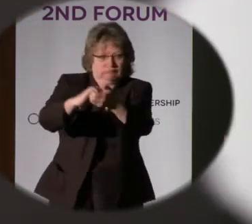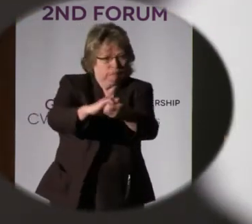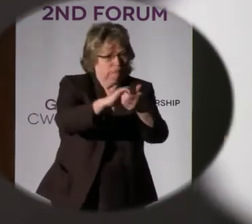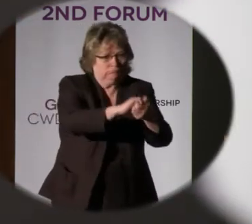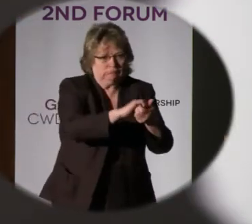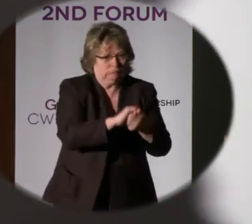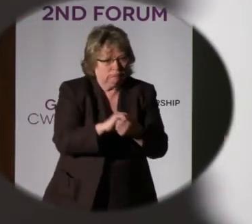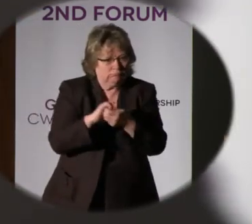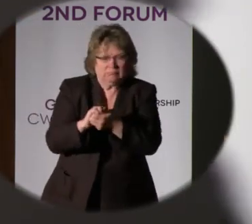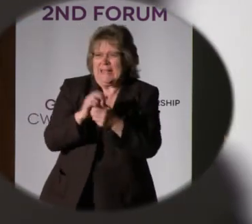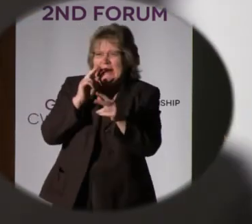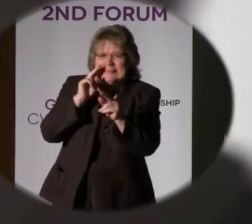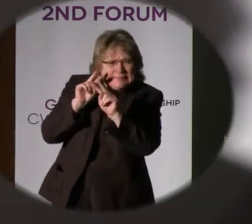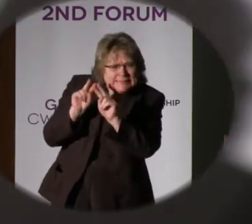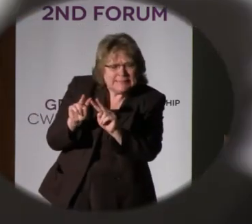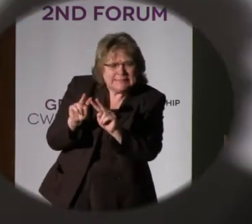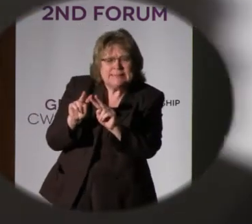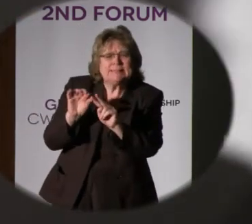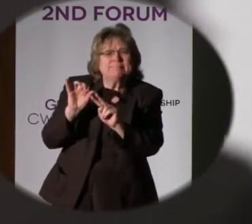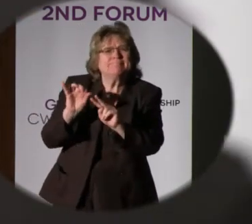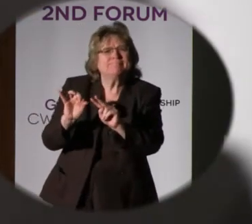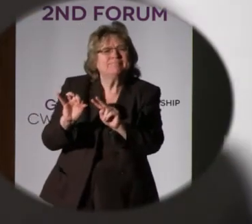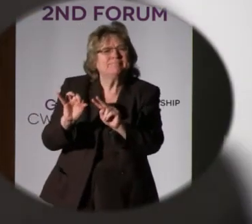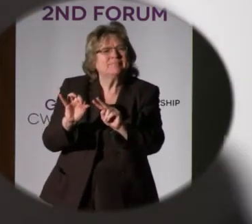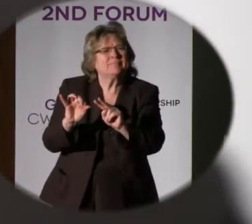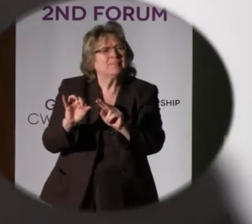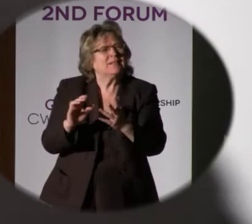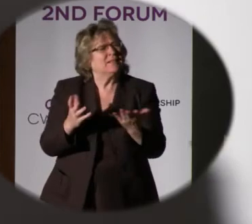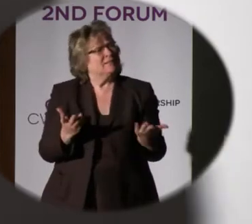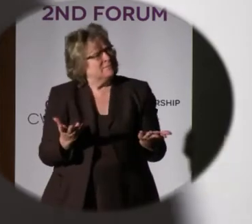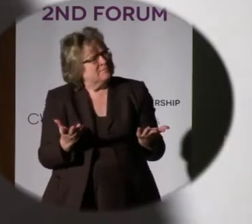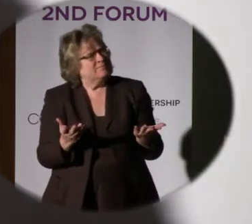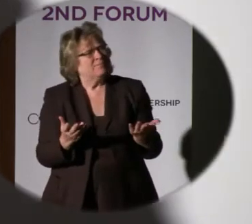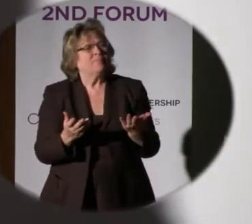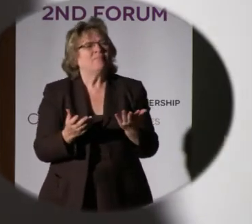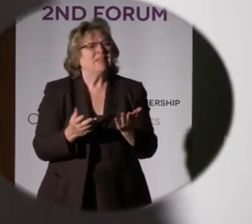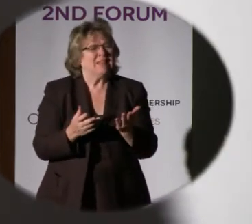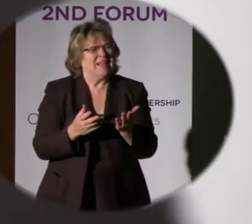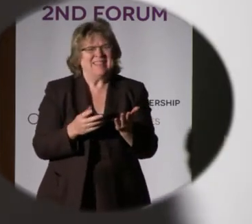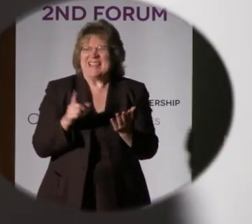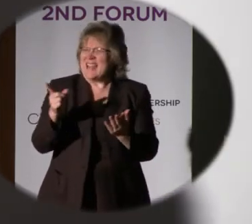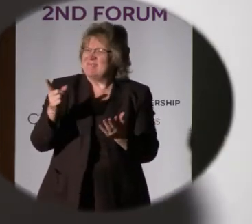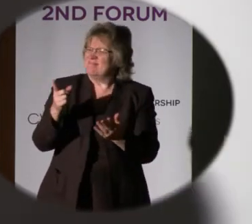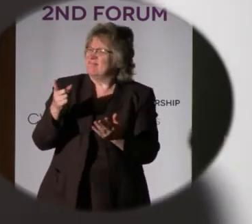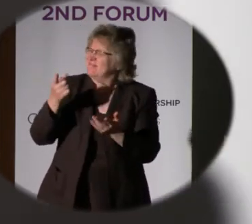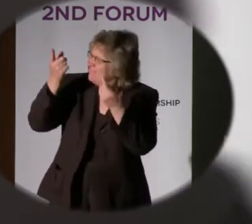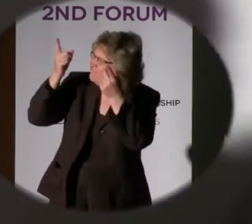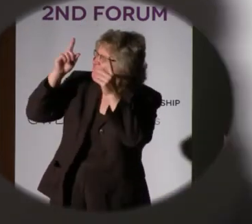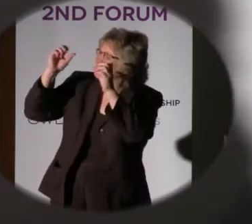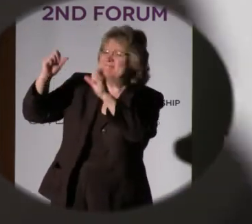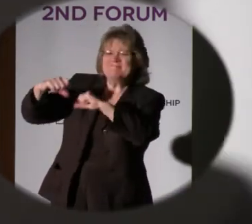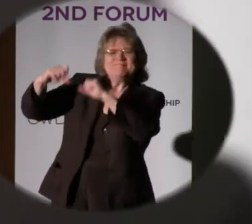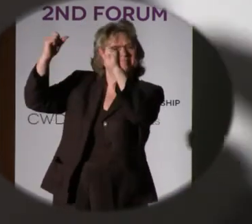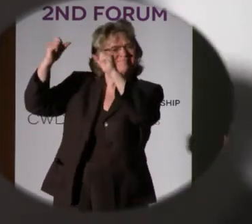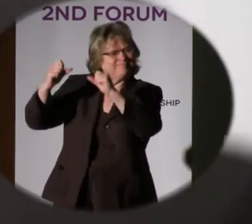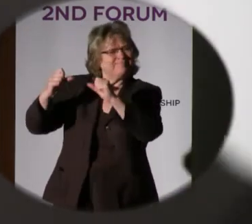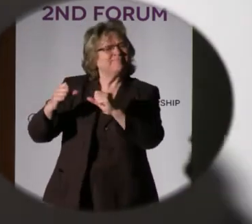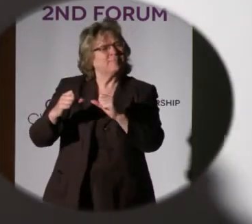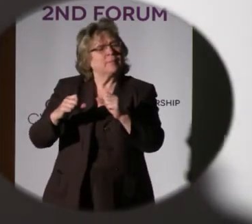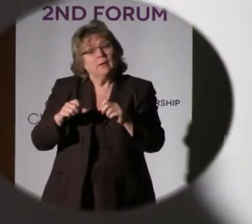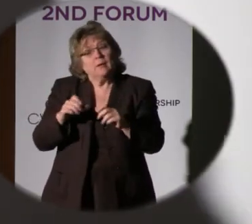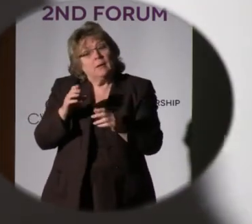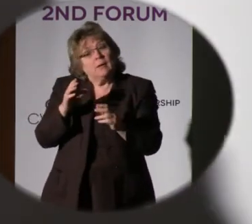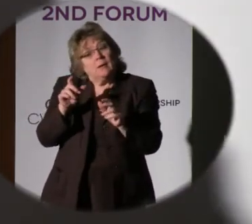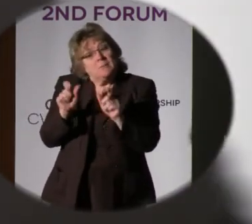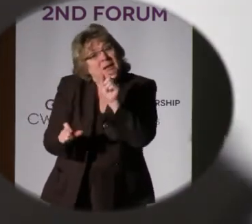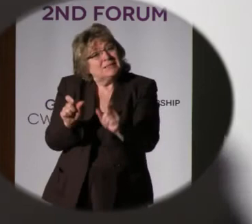we managed to, through this, he actually presented a strong point that issues of people with disability, and